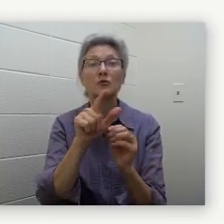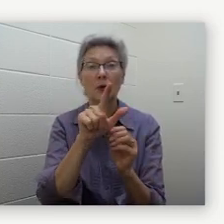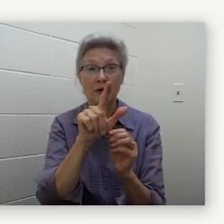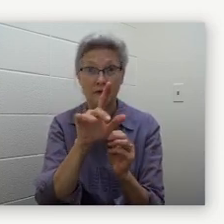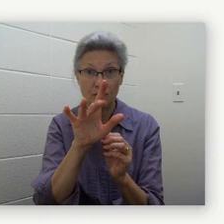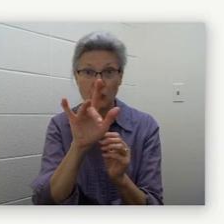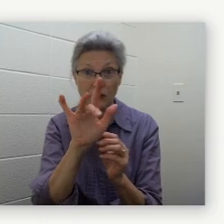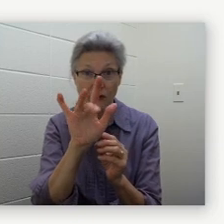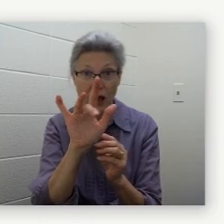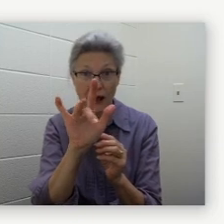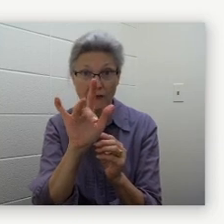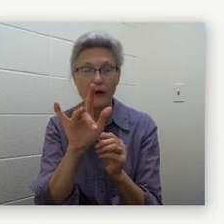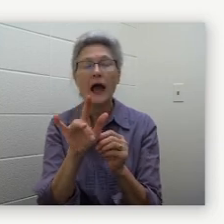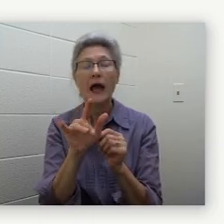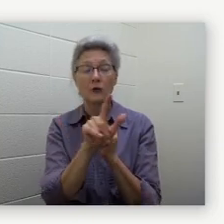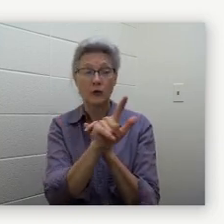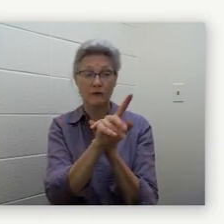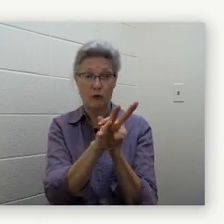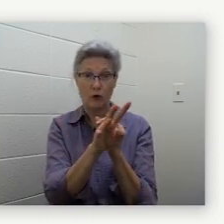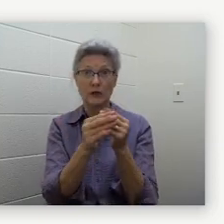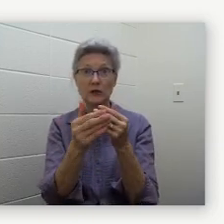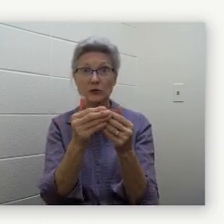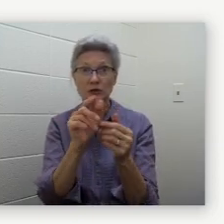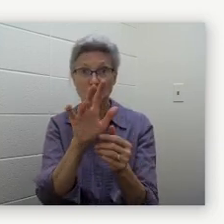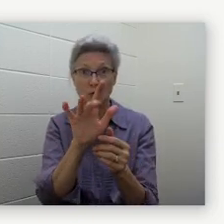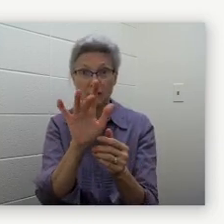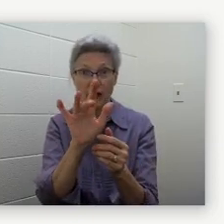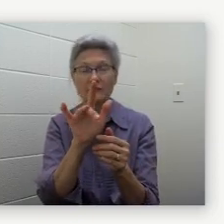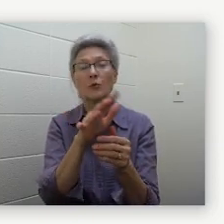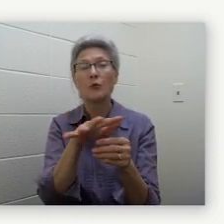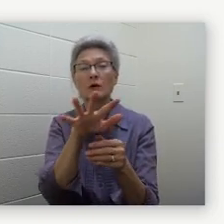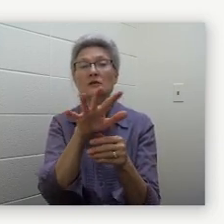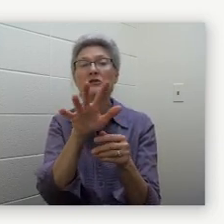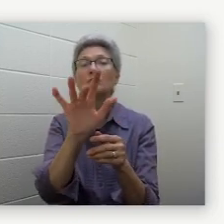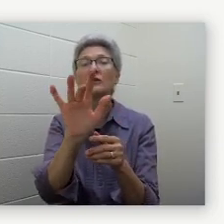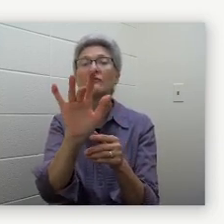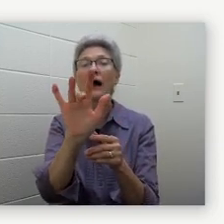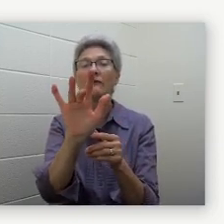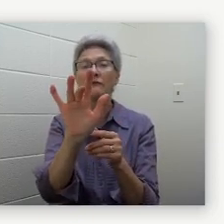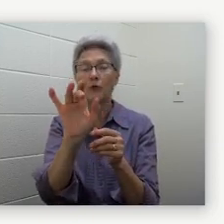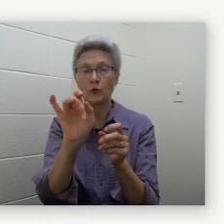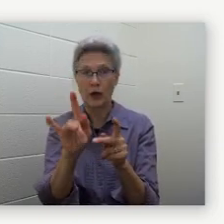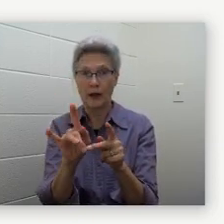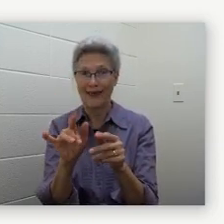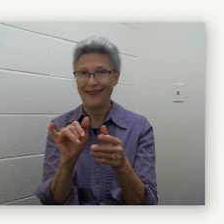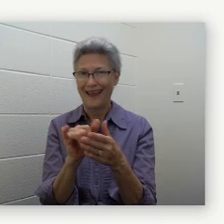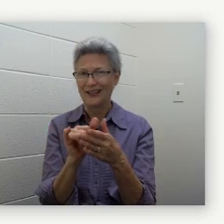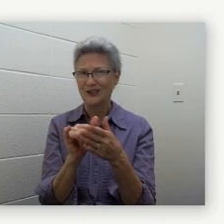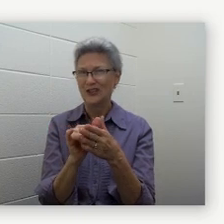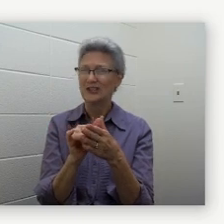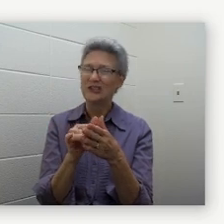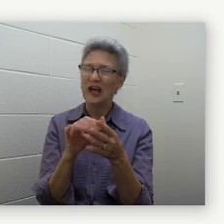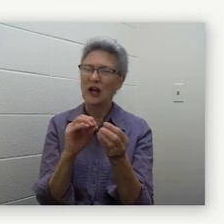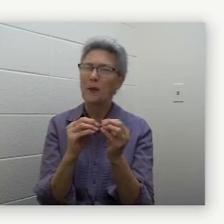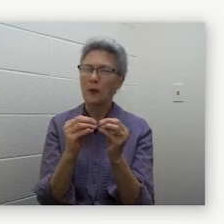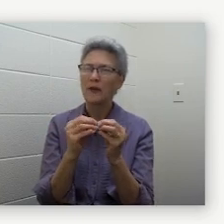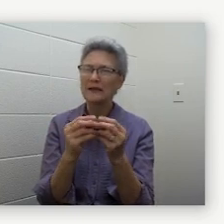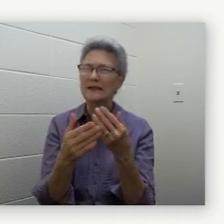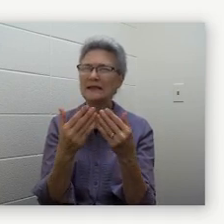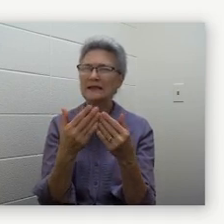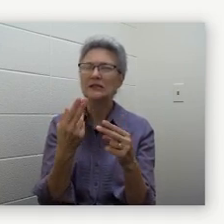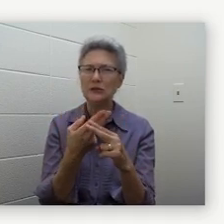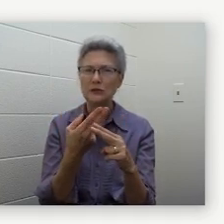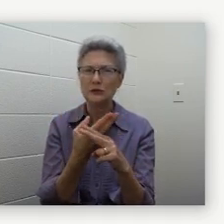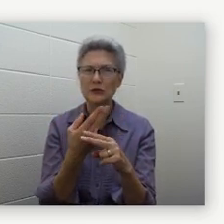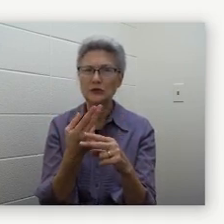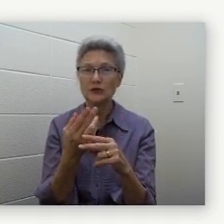and 24 is close to 25. So I'm actually going to round it to 25. Okay, because that's just a compatible number. It's something that's easy to work